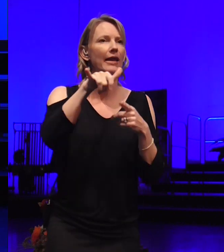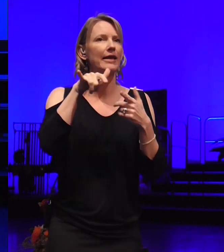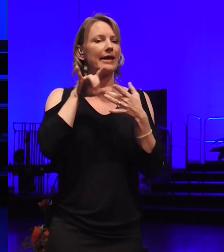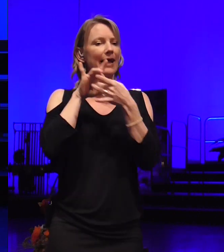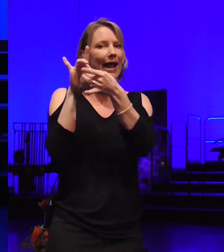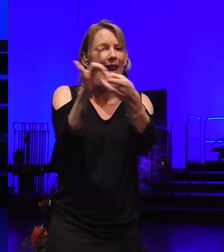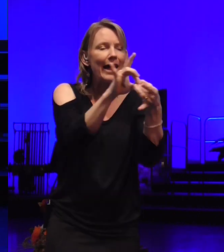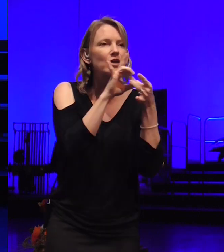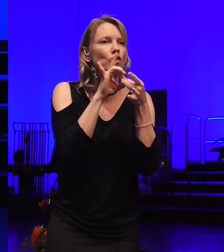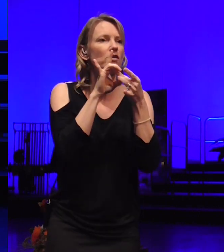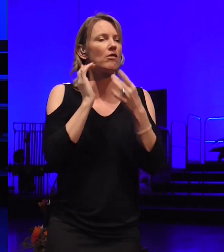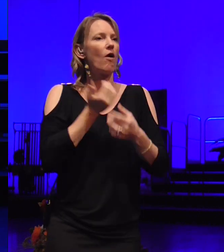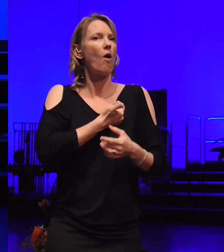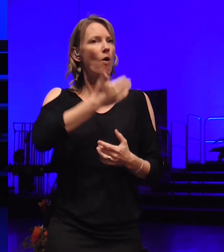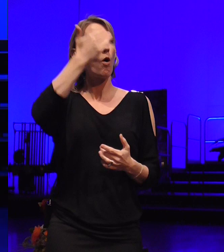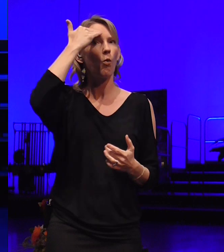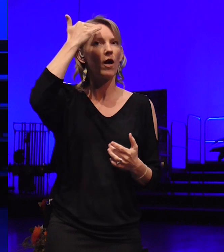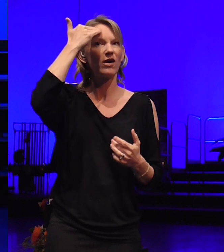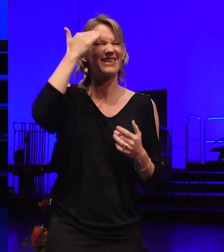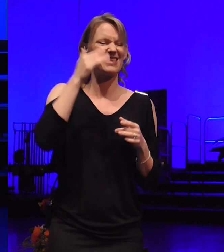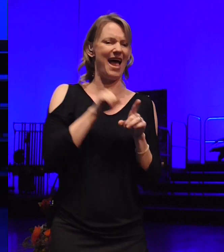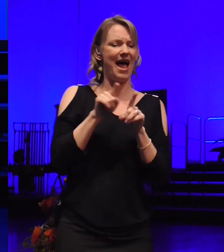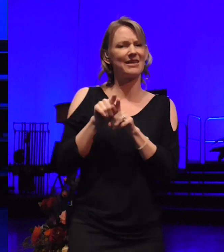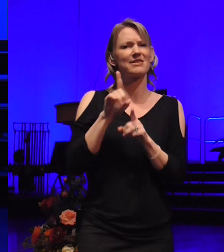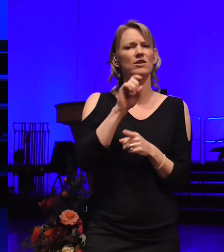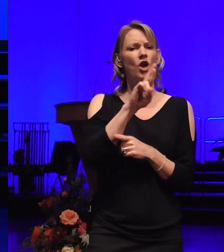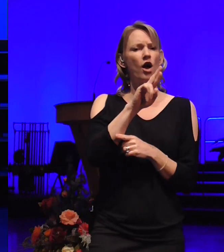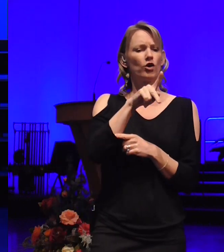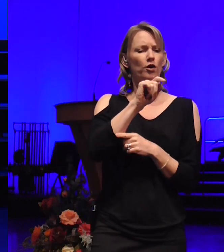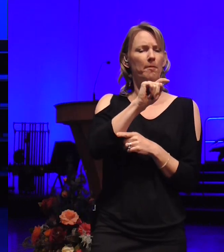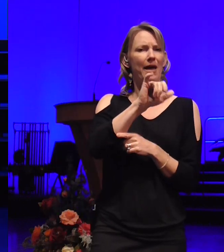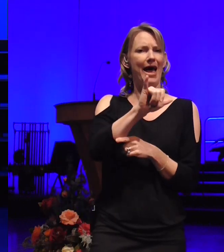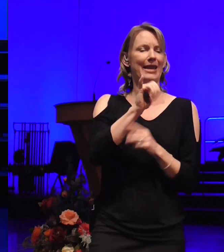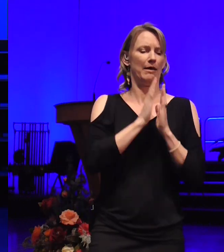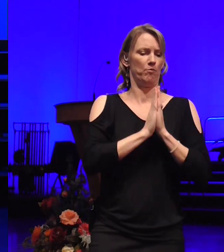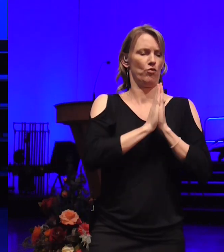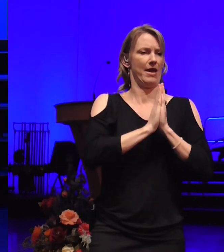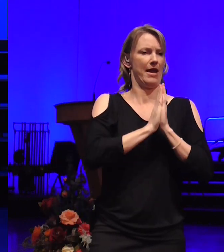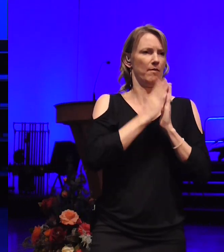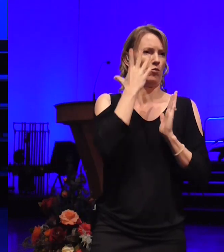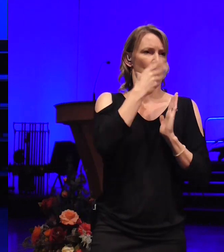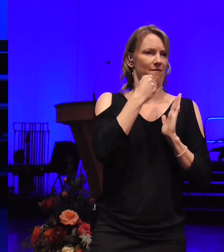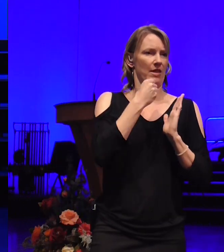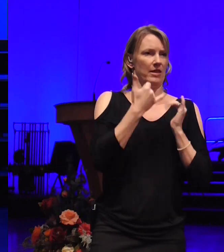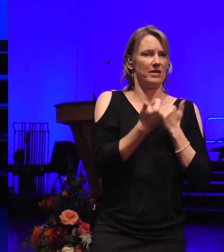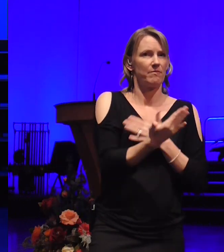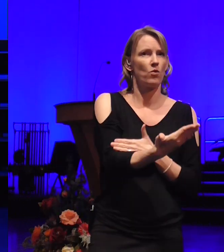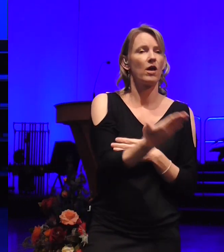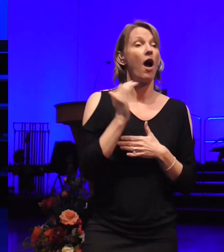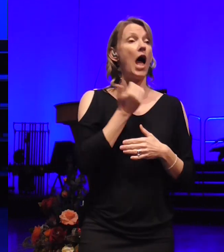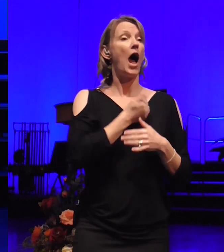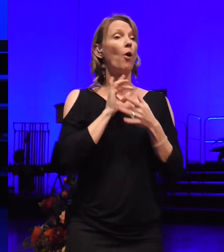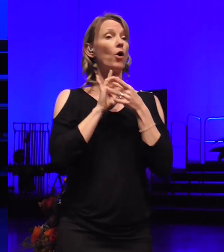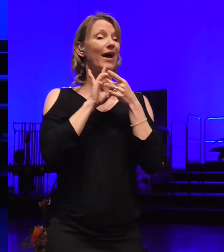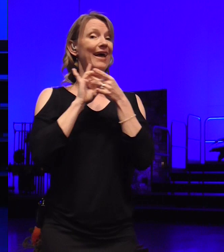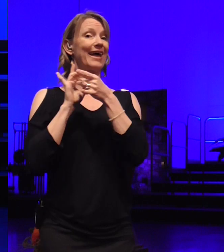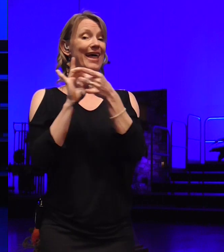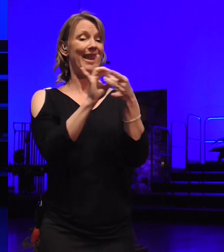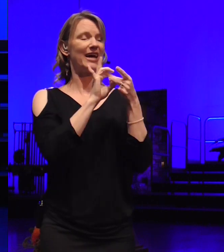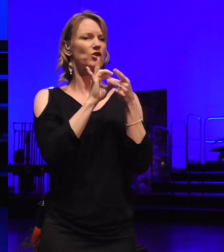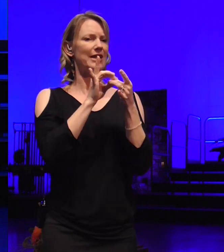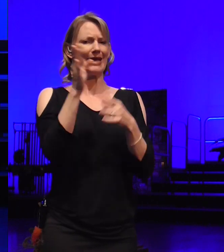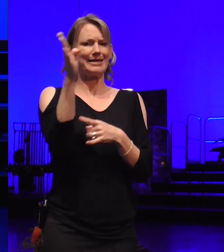that connection or our awareness, as Dr. Patty so beautifully prayed, that our connection is